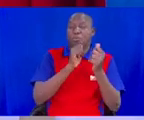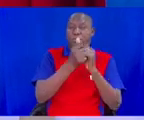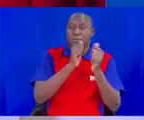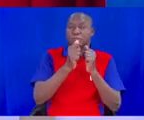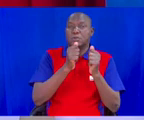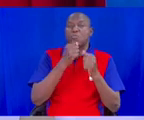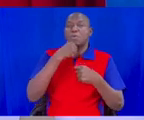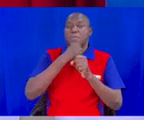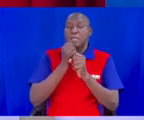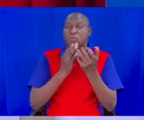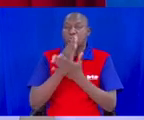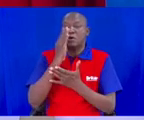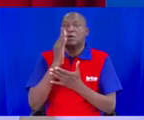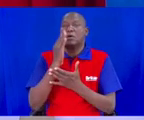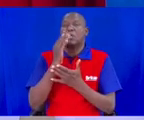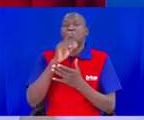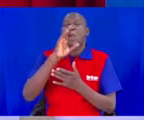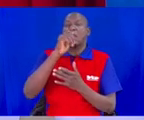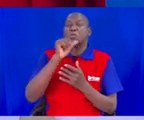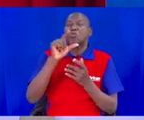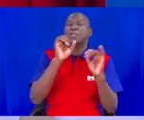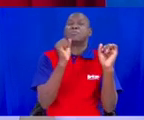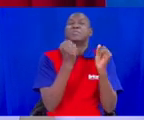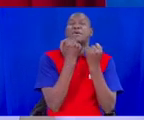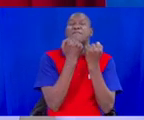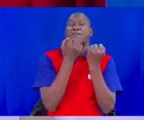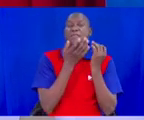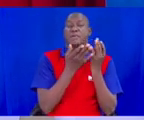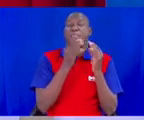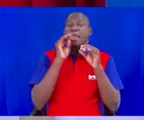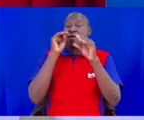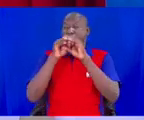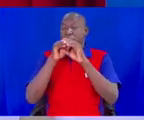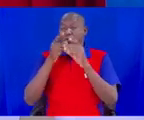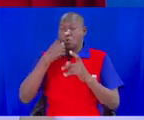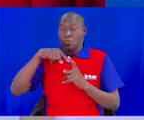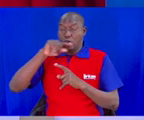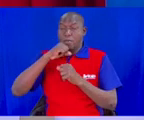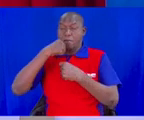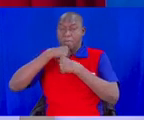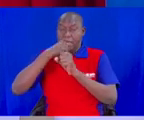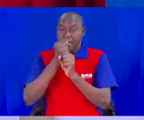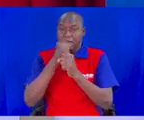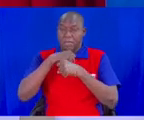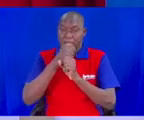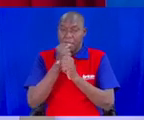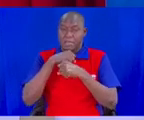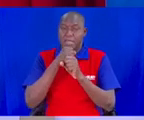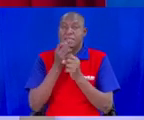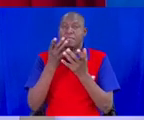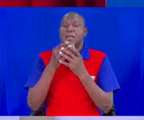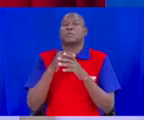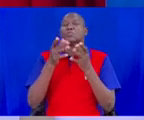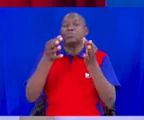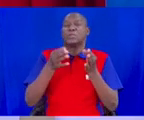that your capital is preserved. So from the investments that we make, investments across treasury